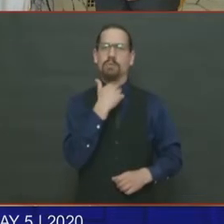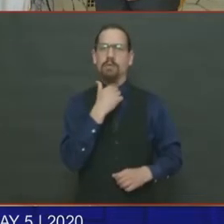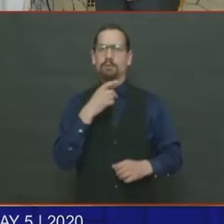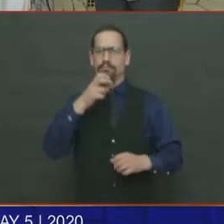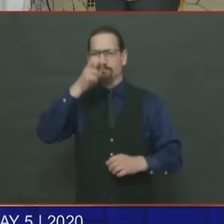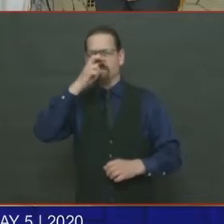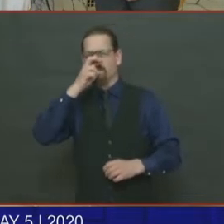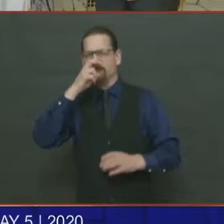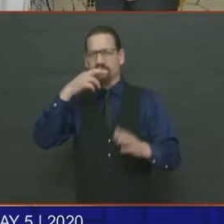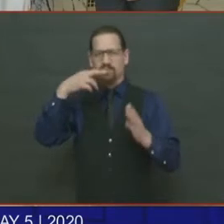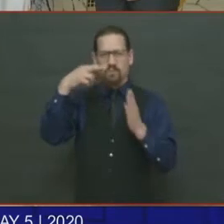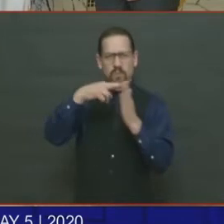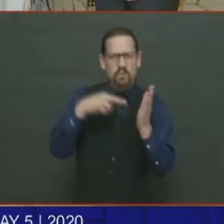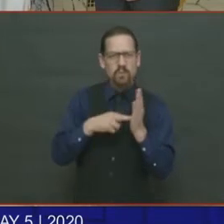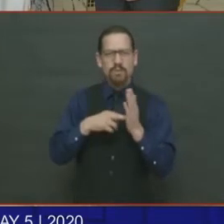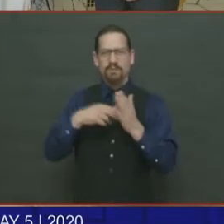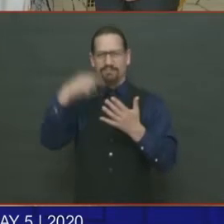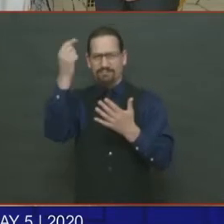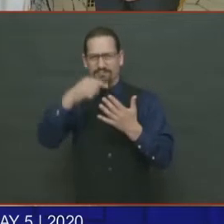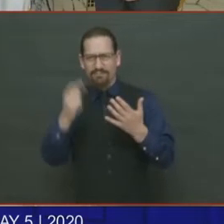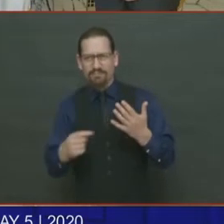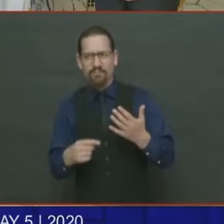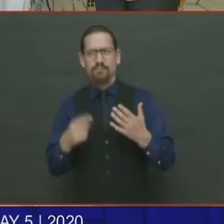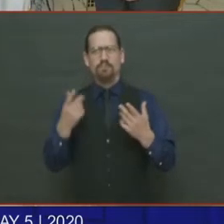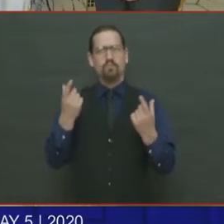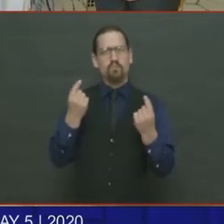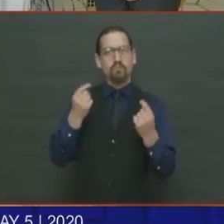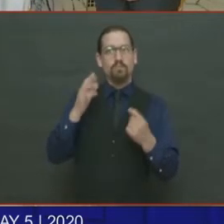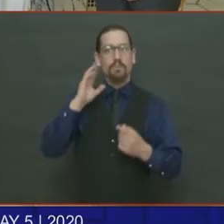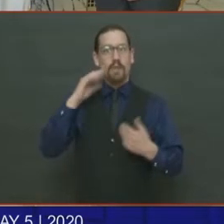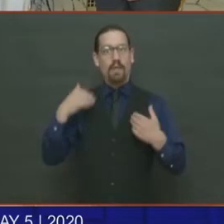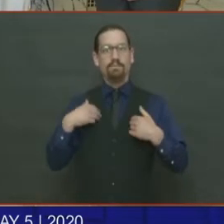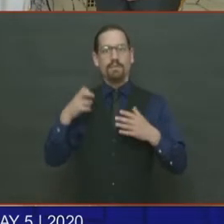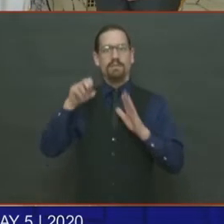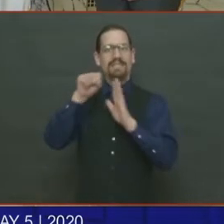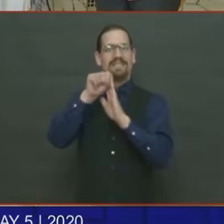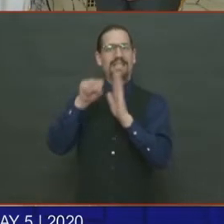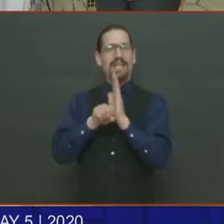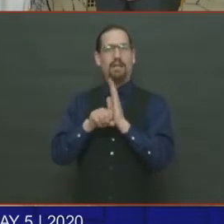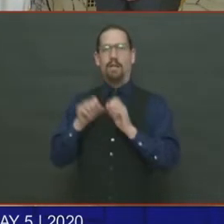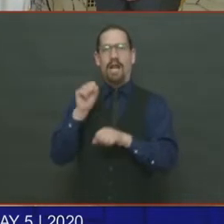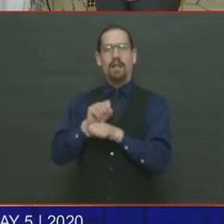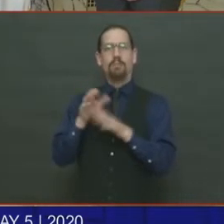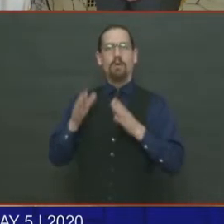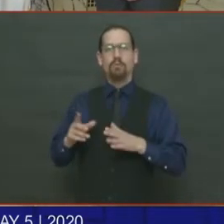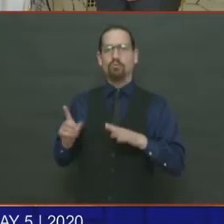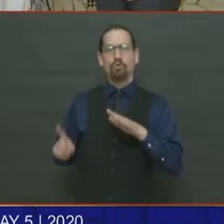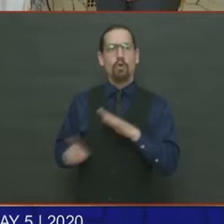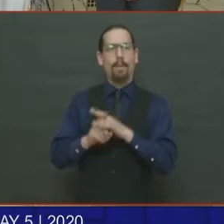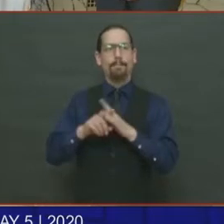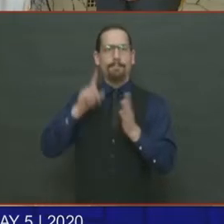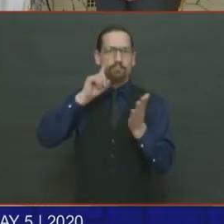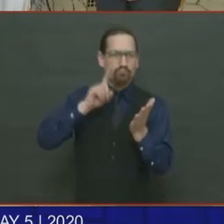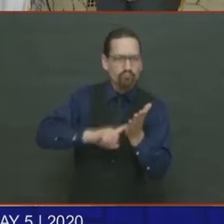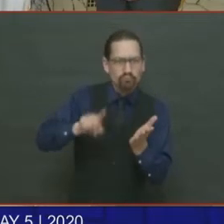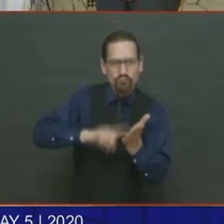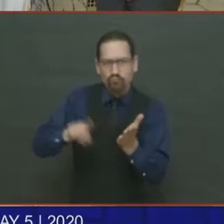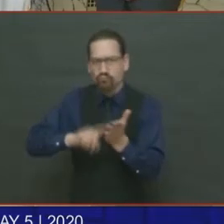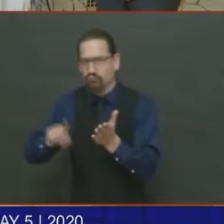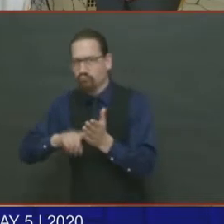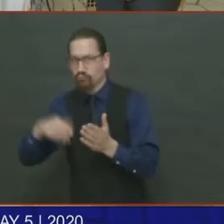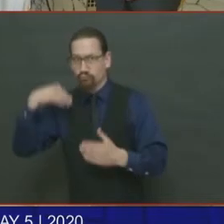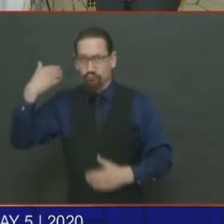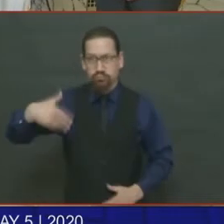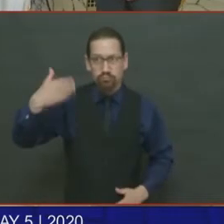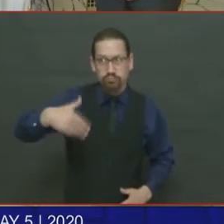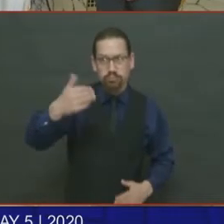such as documenting cleaning procedures on a regular basis? It's a good question. So let me give you a flavor for how we're thinking about it. In the